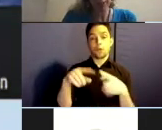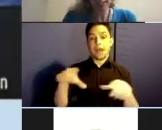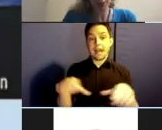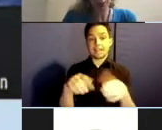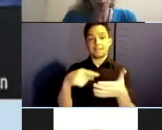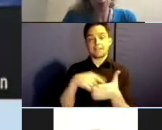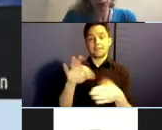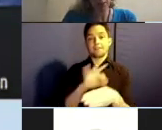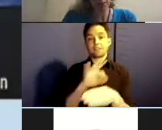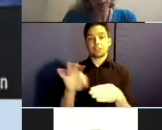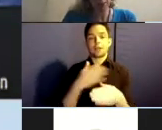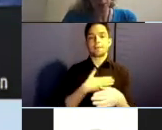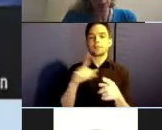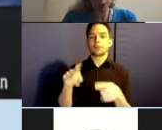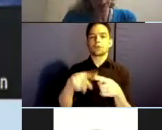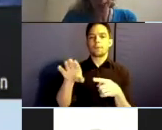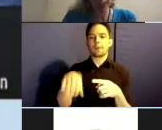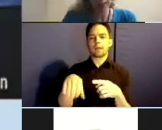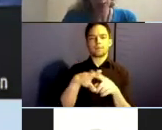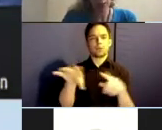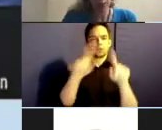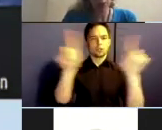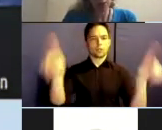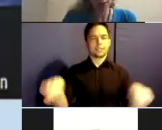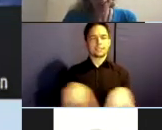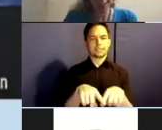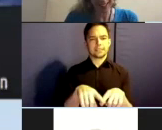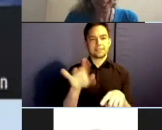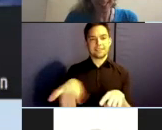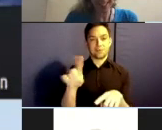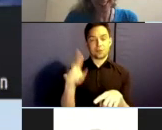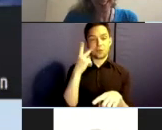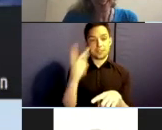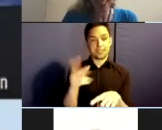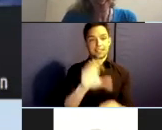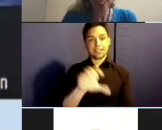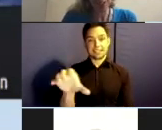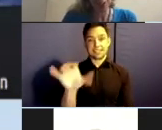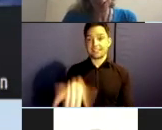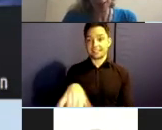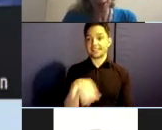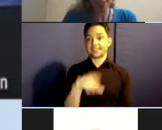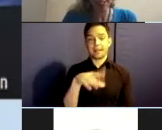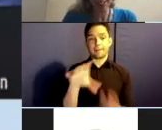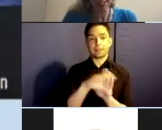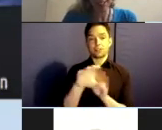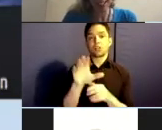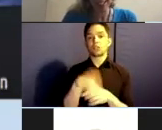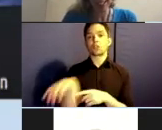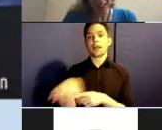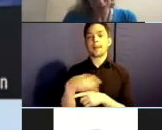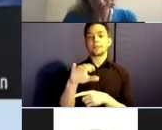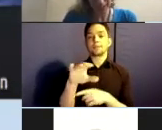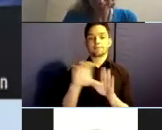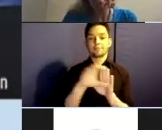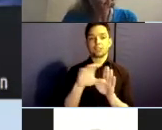function, please go to the bottom of your screen where you see the CC icon or closed caption icon.